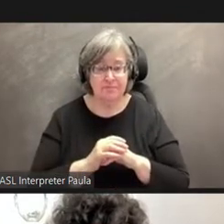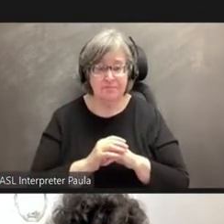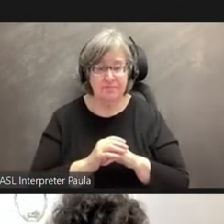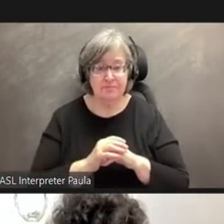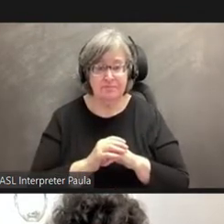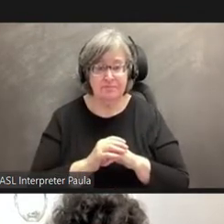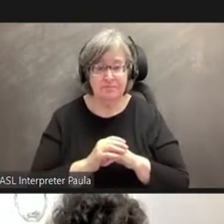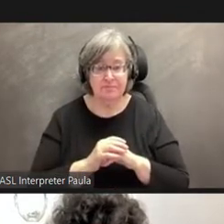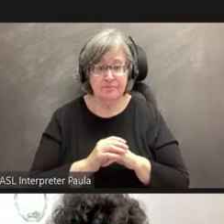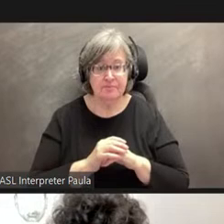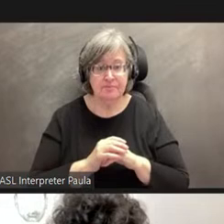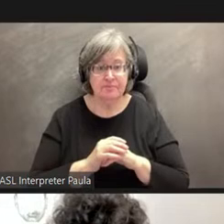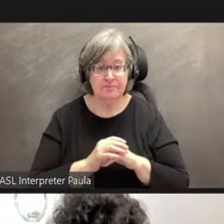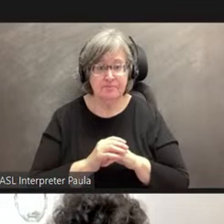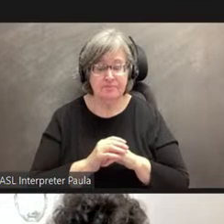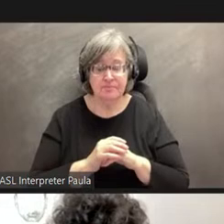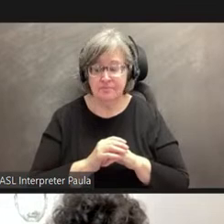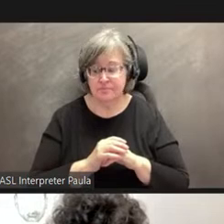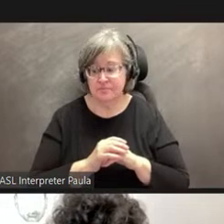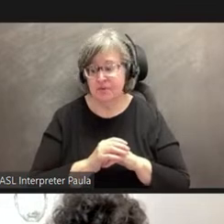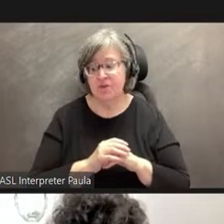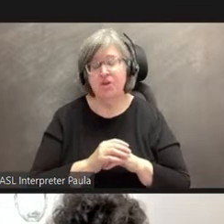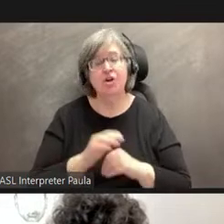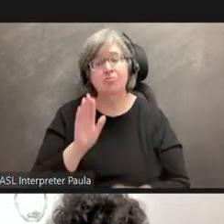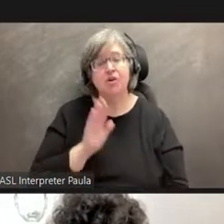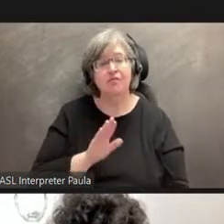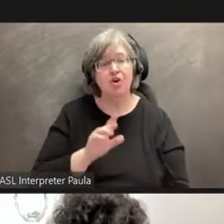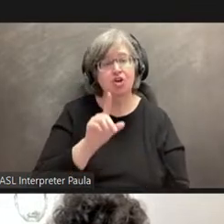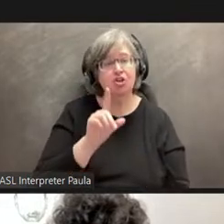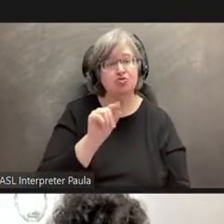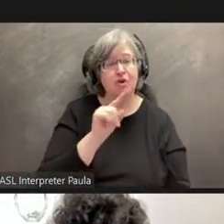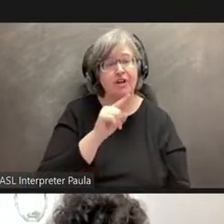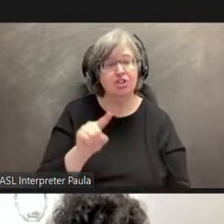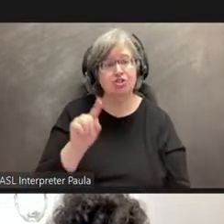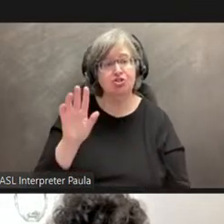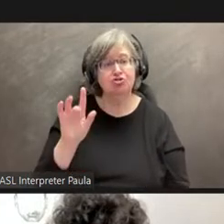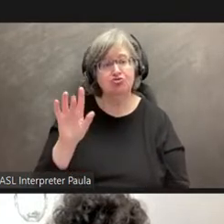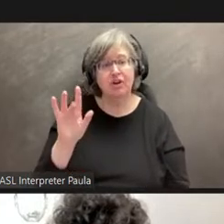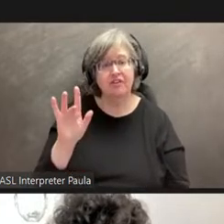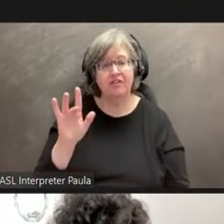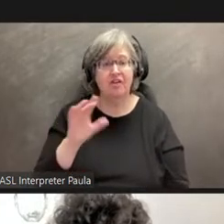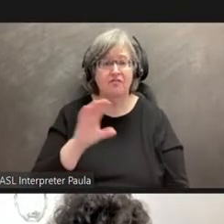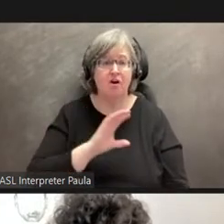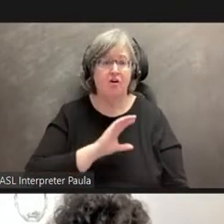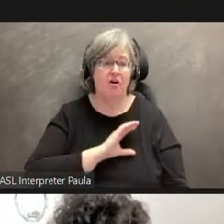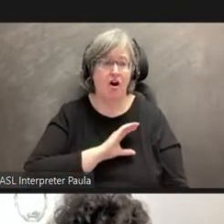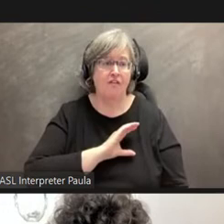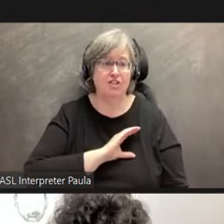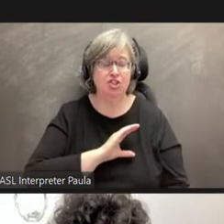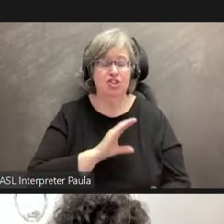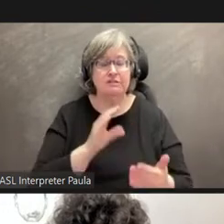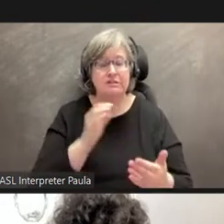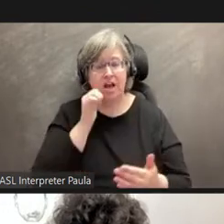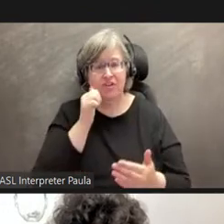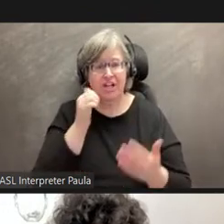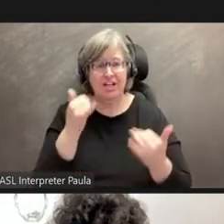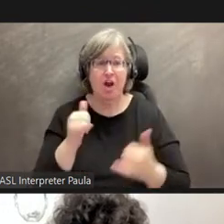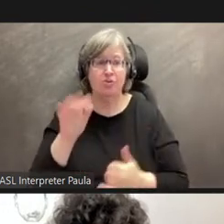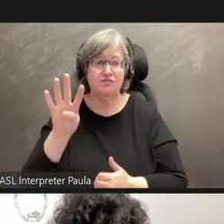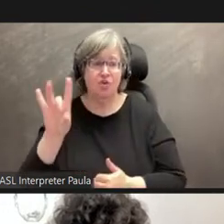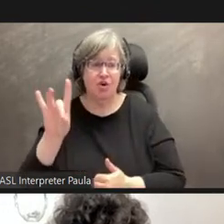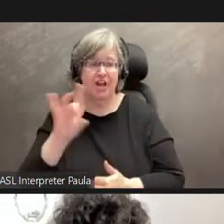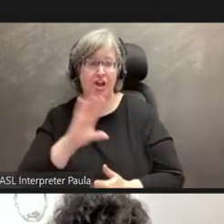20 to 25 officers a day. We're up around 48 officers a day. So that's